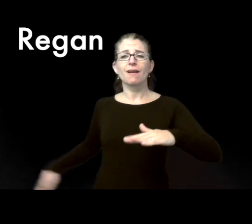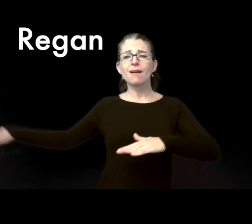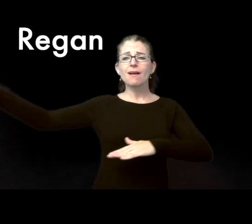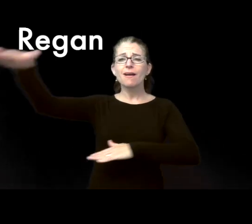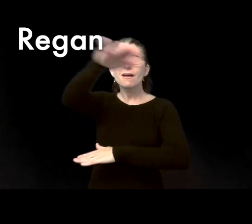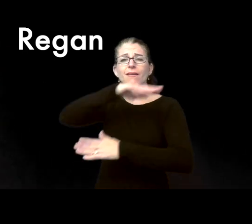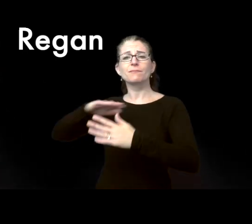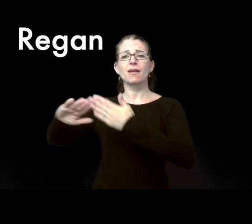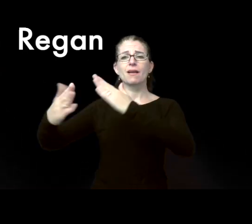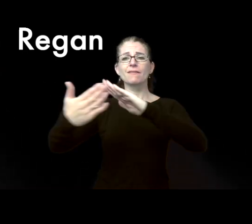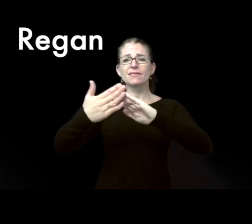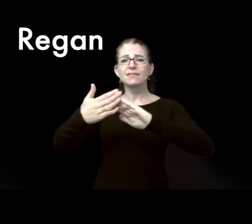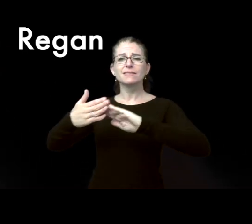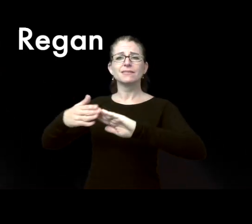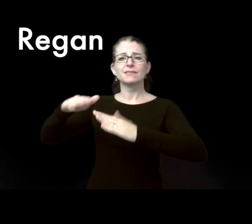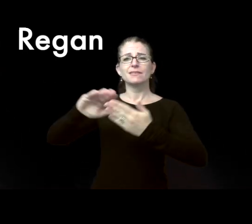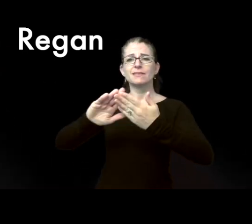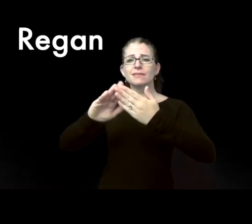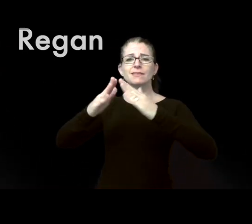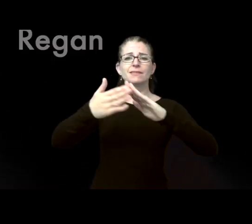I'm high above the city.